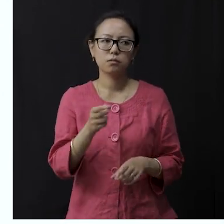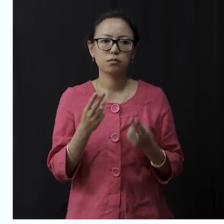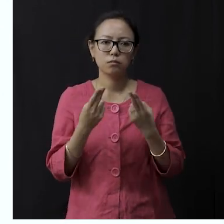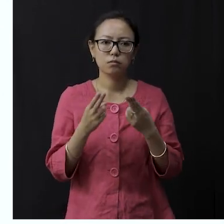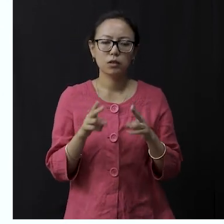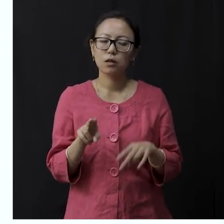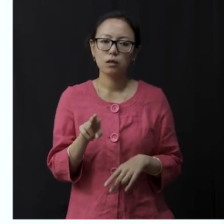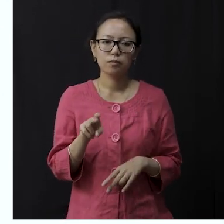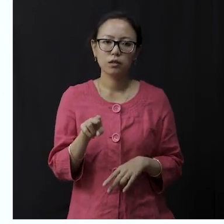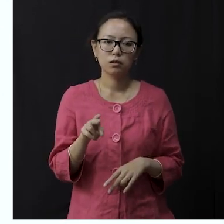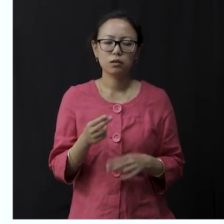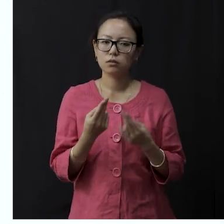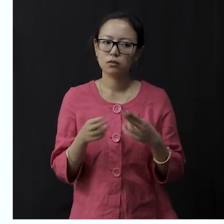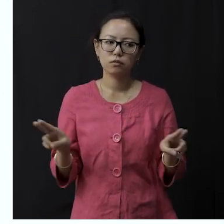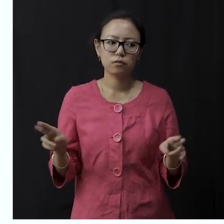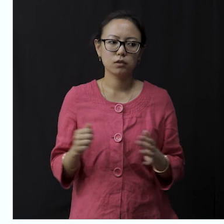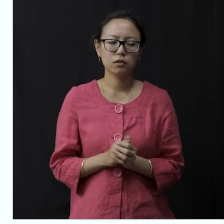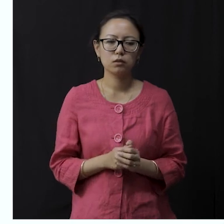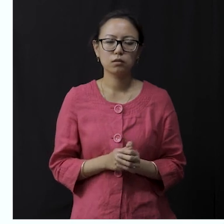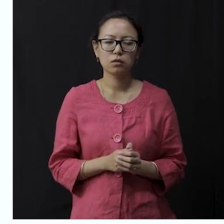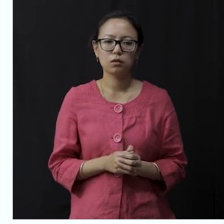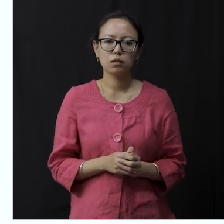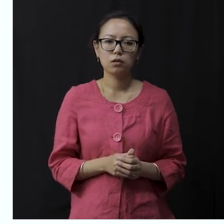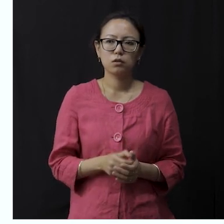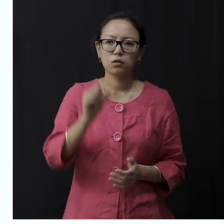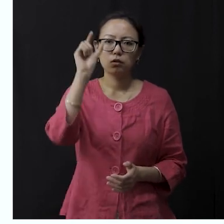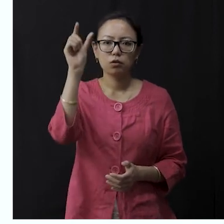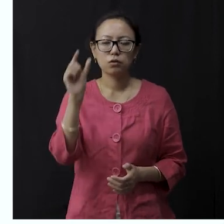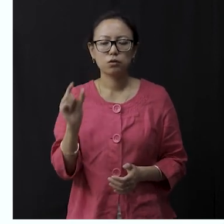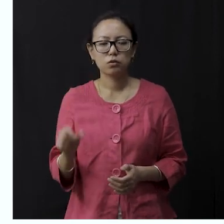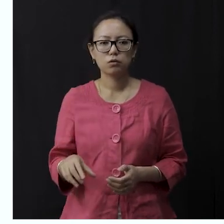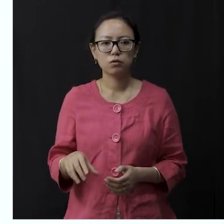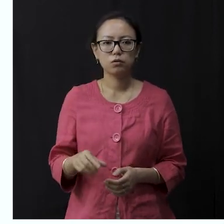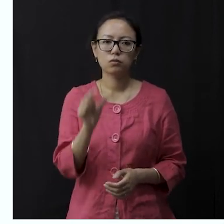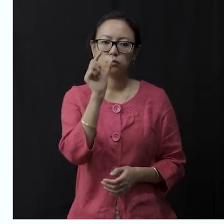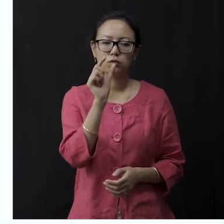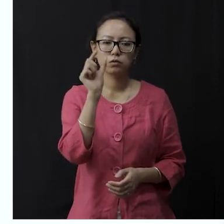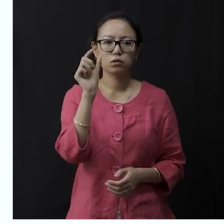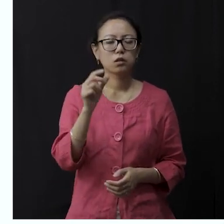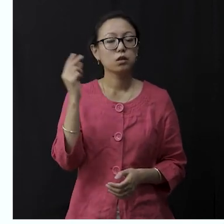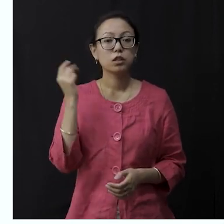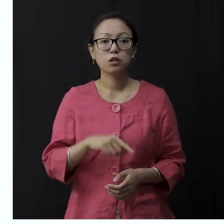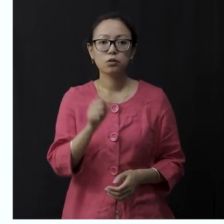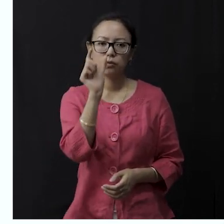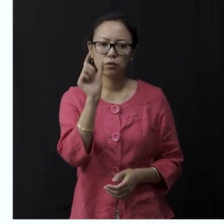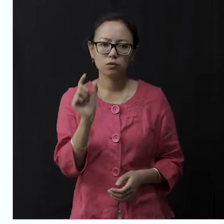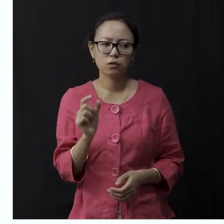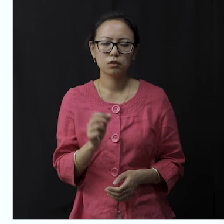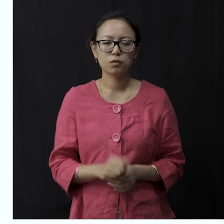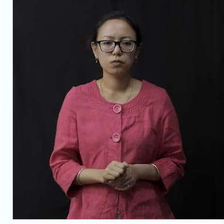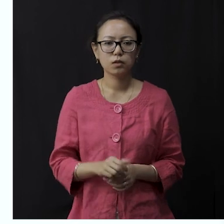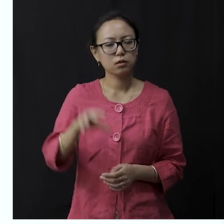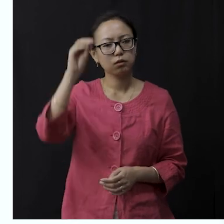words. Now, we have also learned new words, right? We have also learned some new words, new meanings